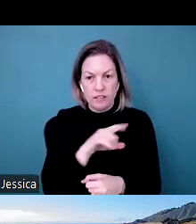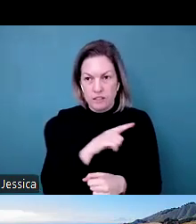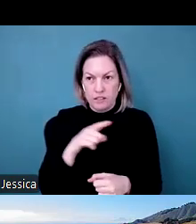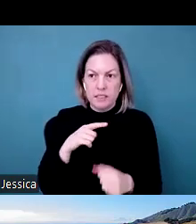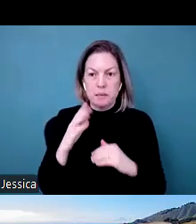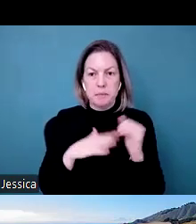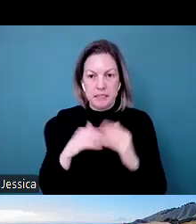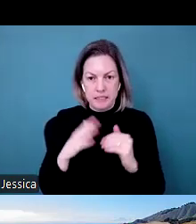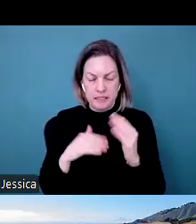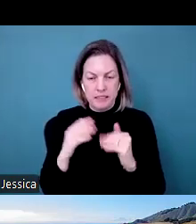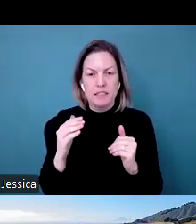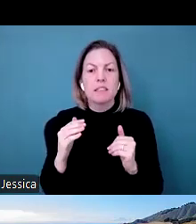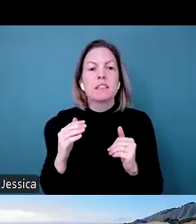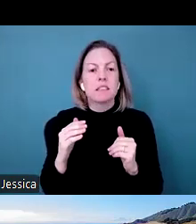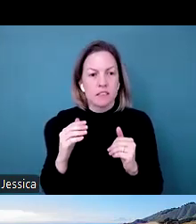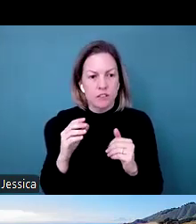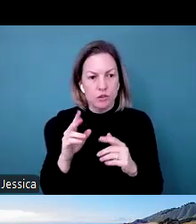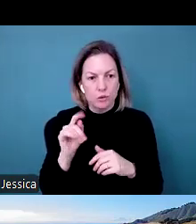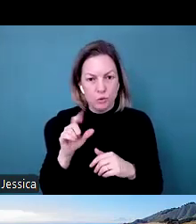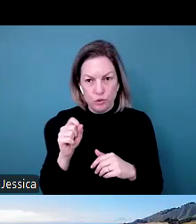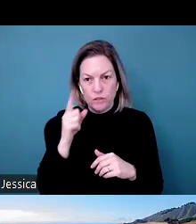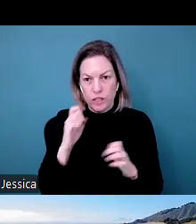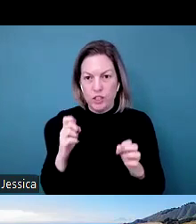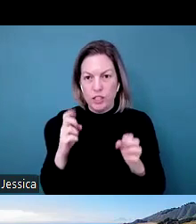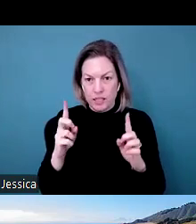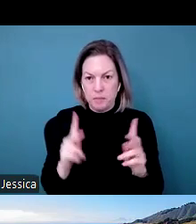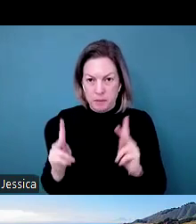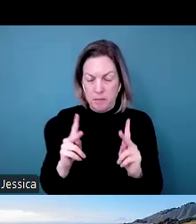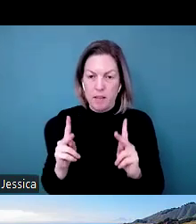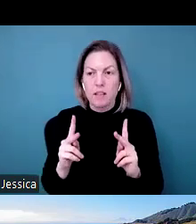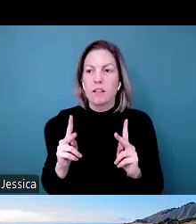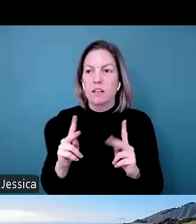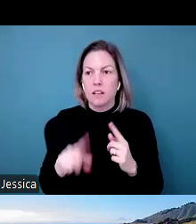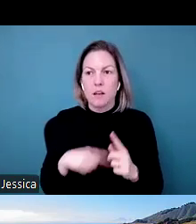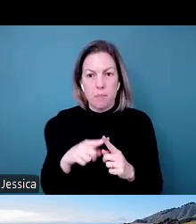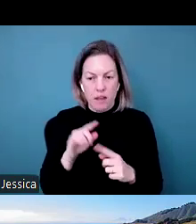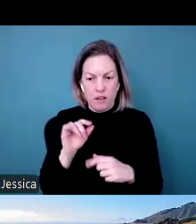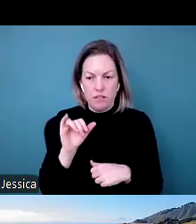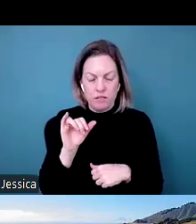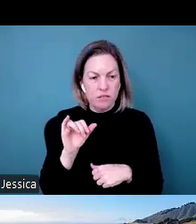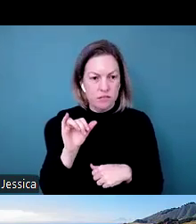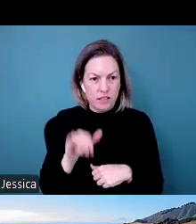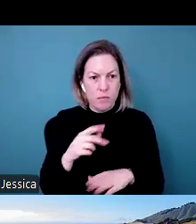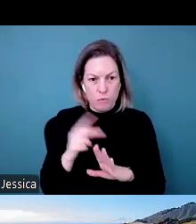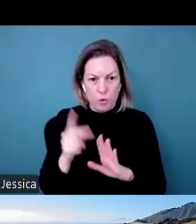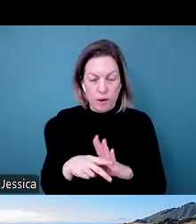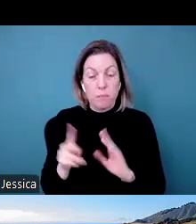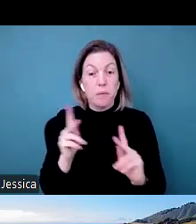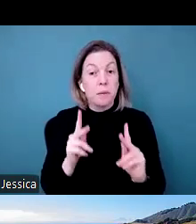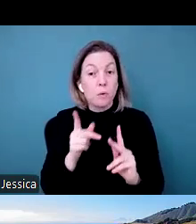the tools so that we make sure to educate people about the program's existence. The vast majority of people that take advantage of it are people who